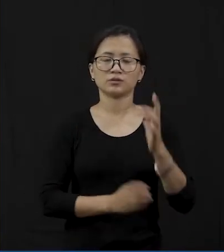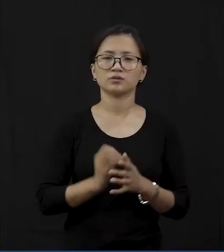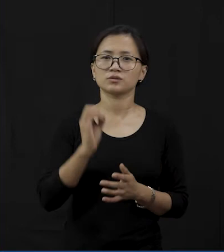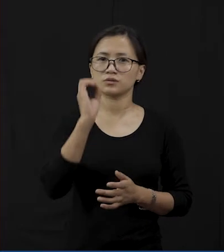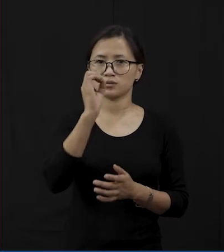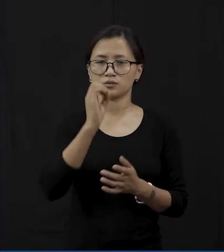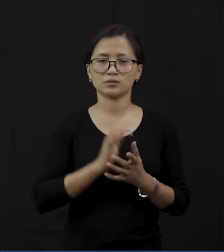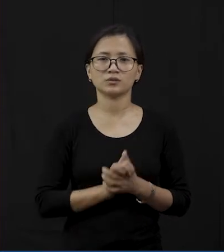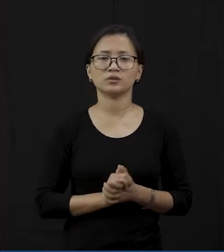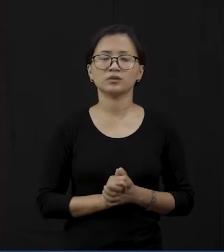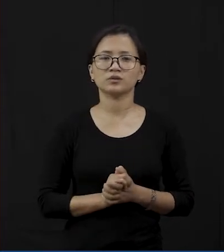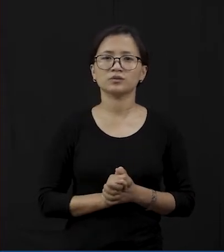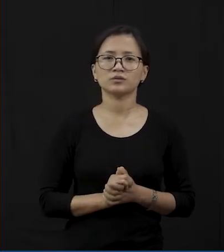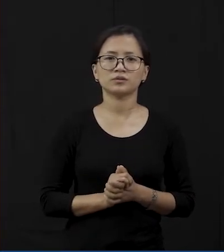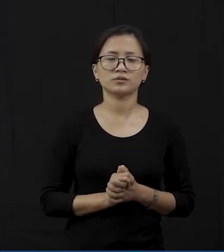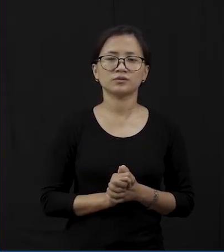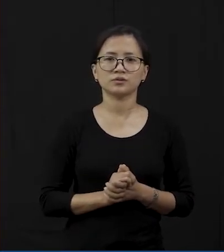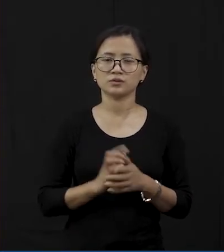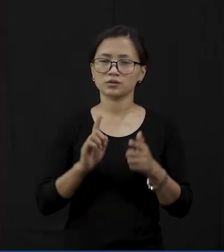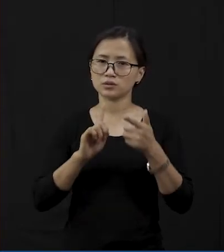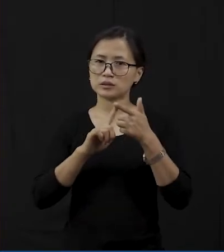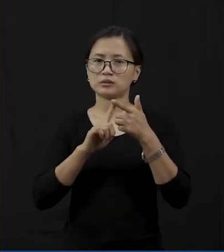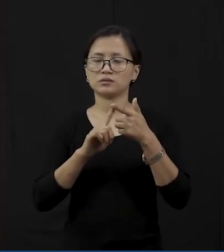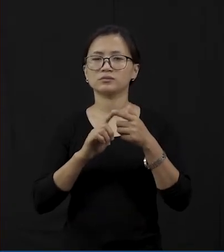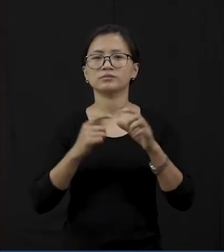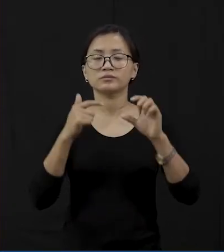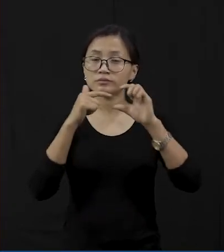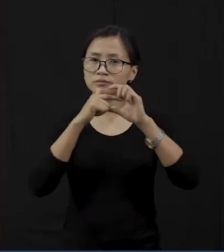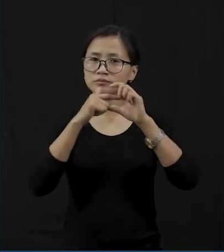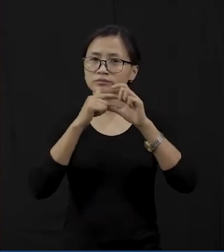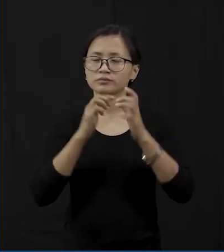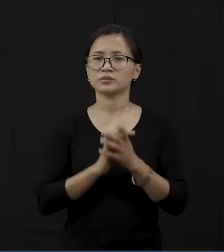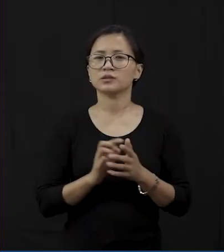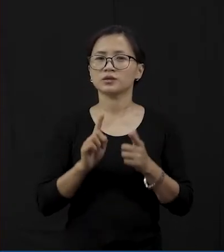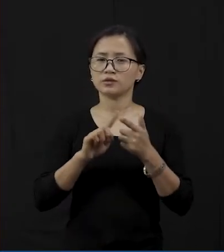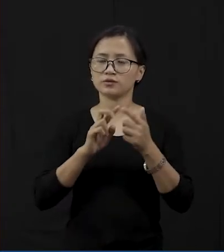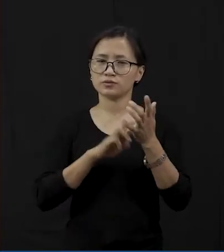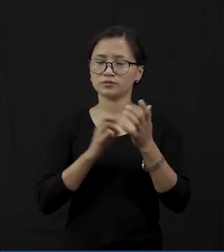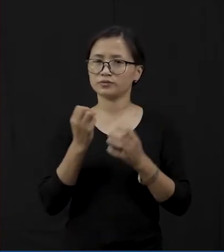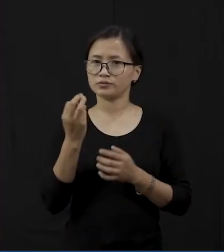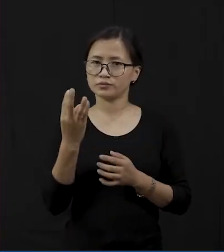0. So this is your E. We write it as E for even.